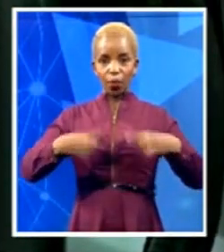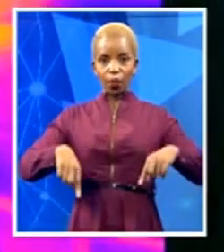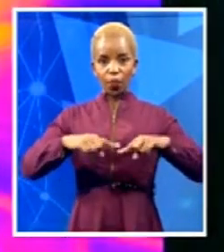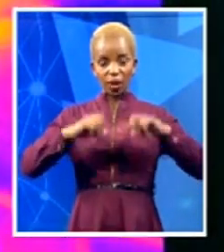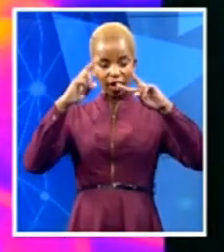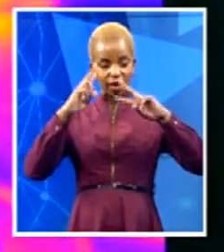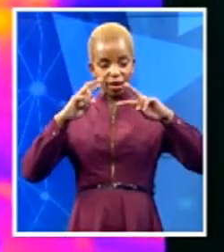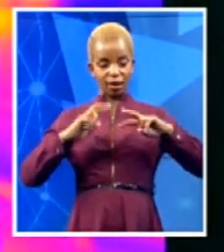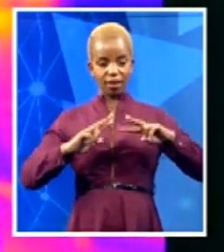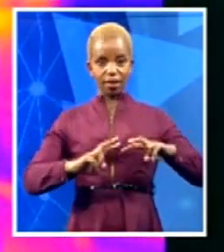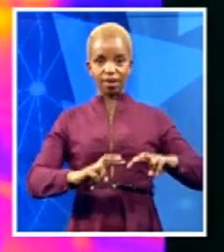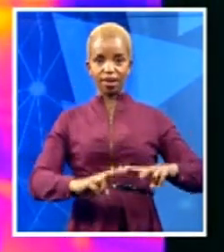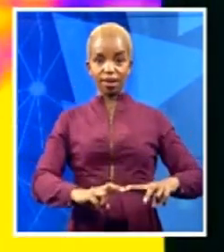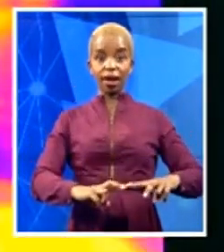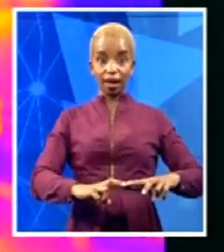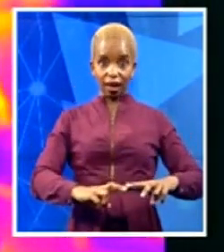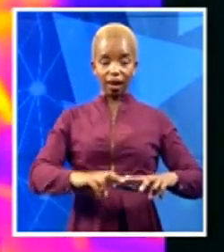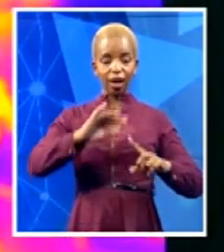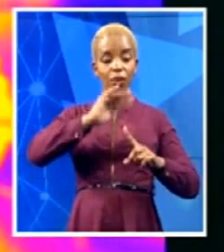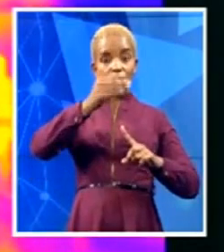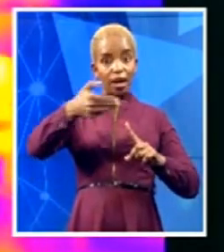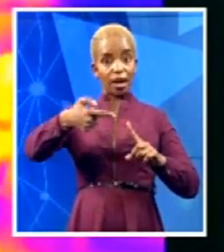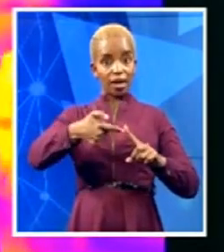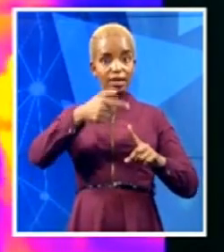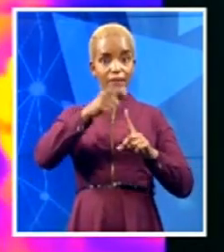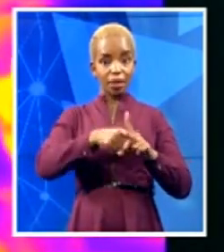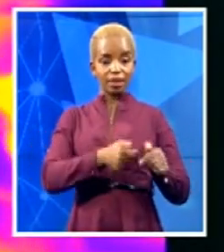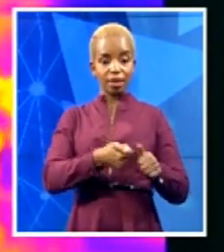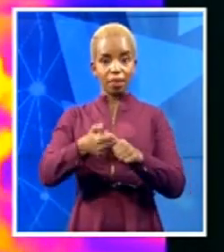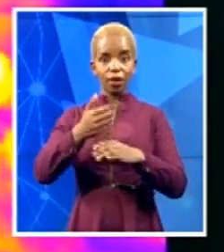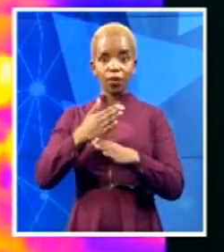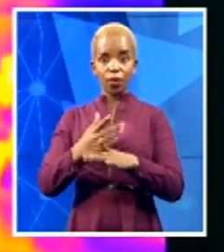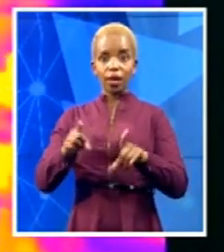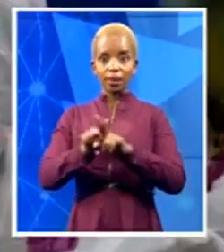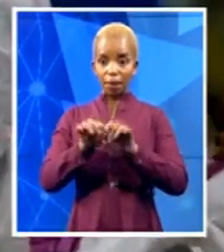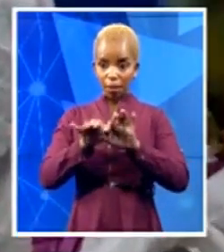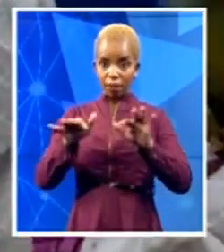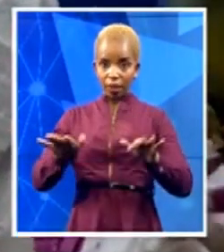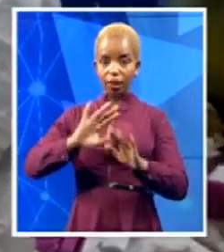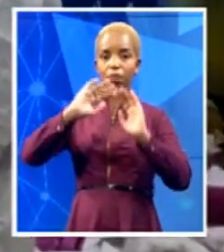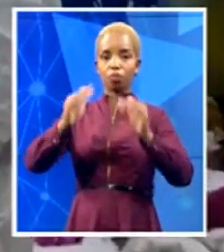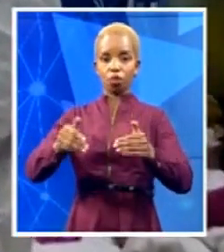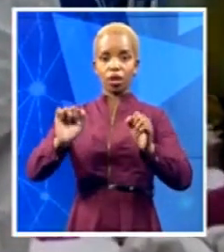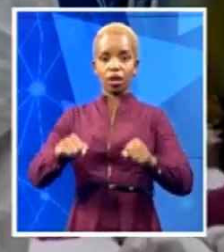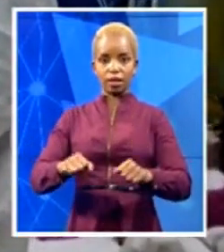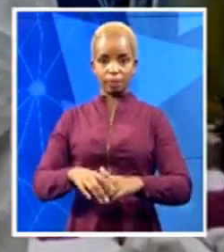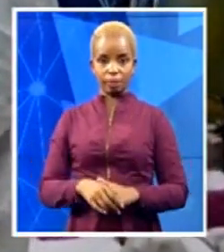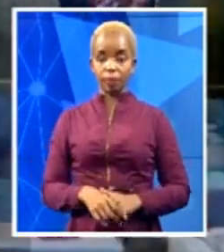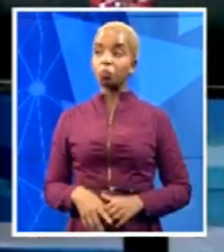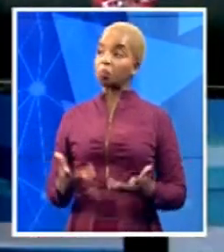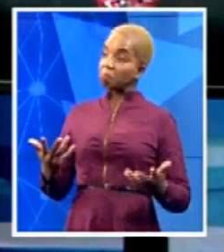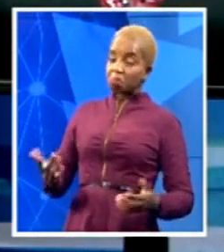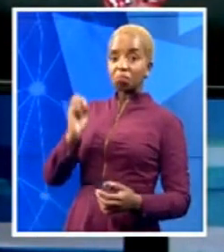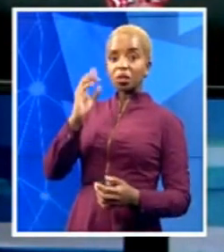this pandemic. That is what our position is. So, Mr. Mukoki, here's the spanner in the works. All the processes that you